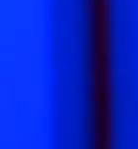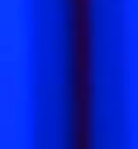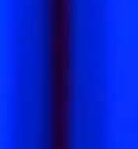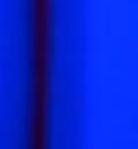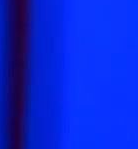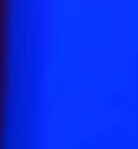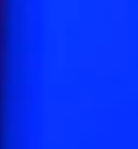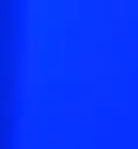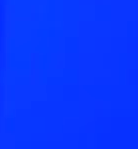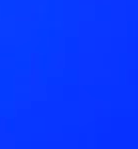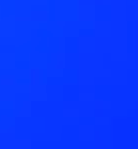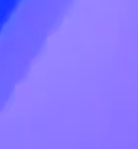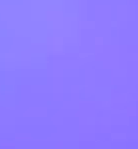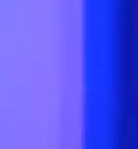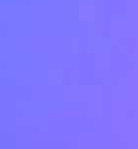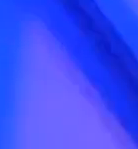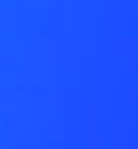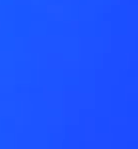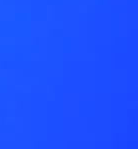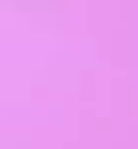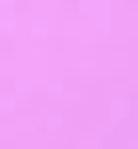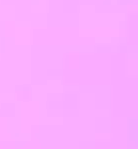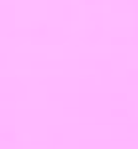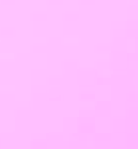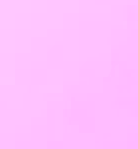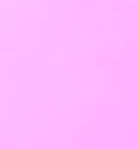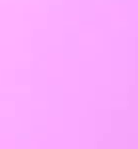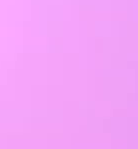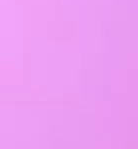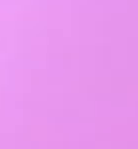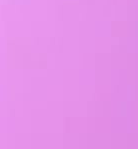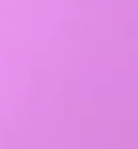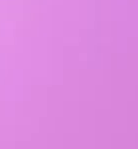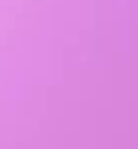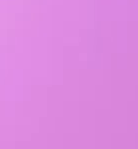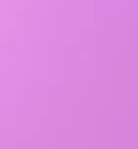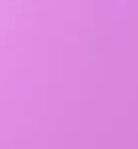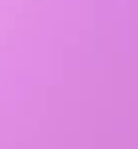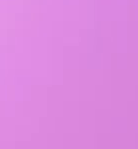ZNS Total Sports is brought to you by Fourth Terrace Diagnostic Center.